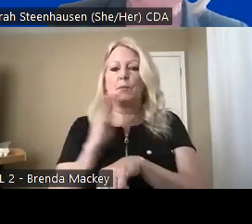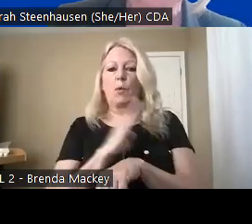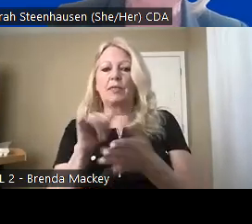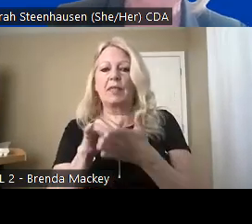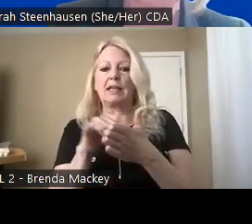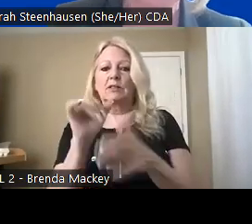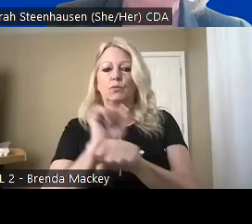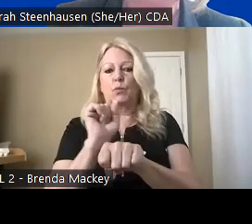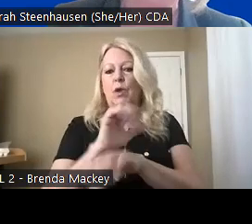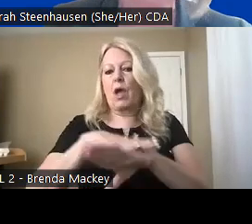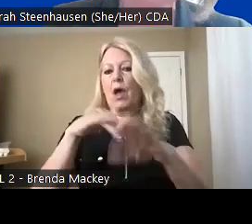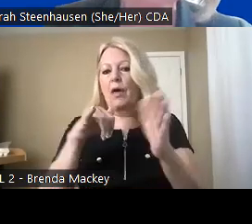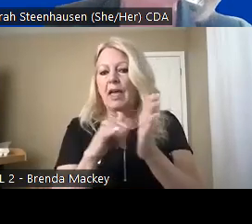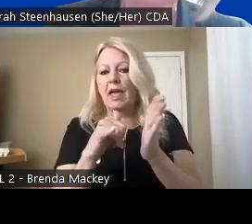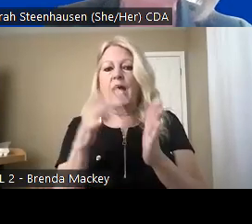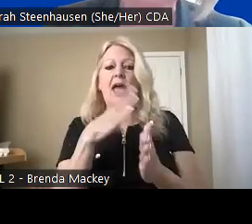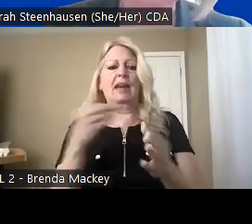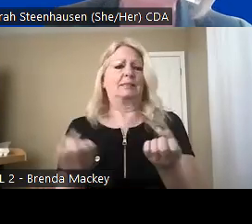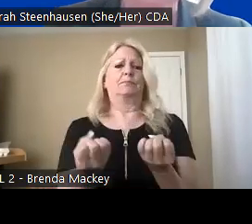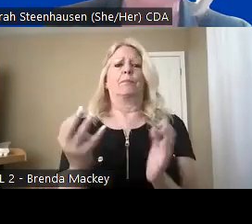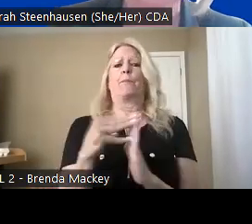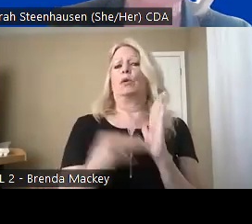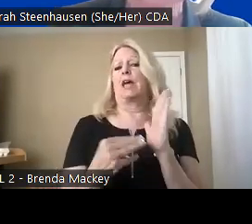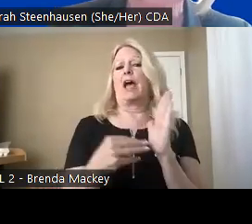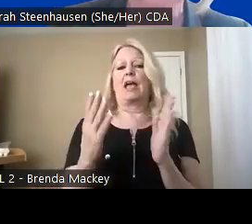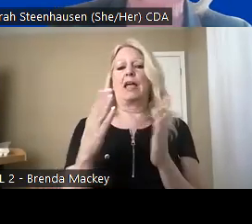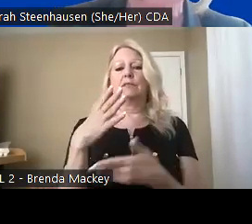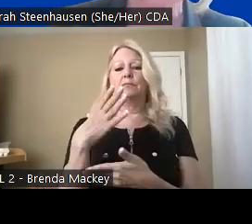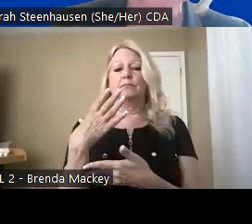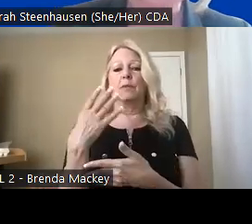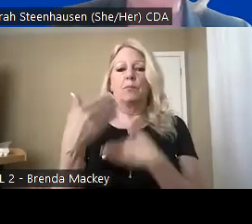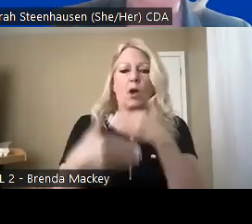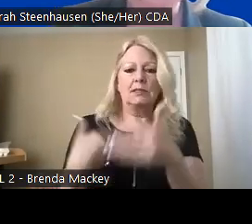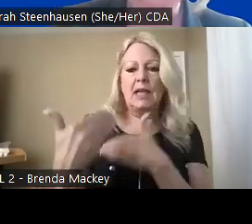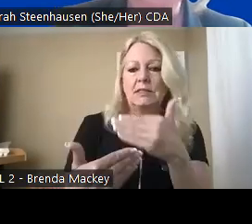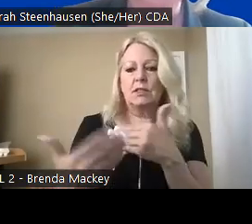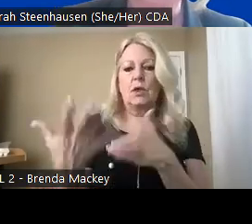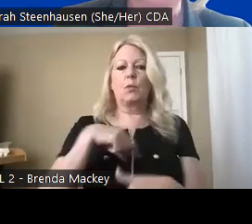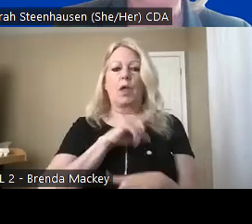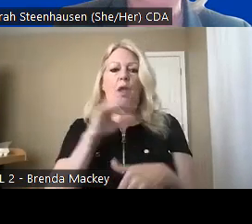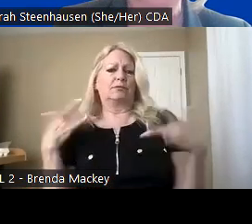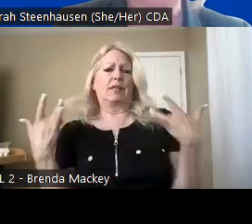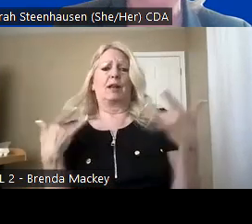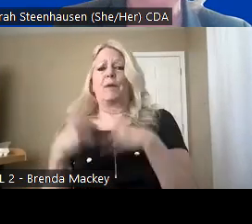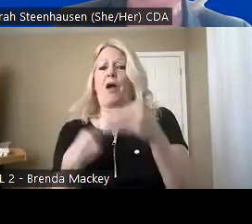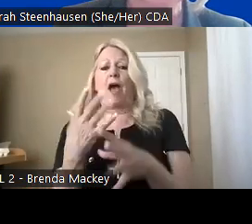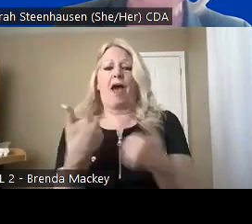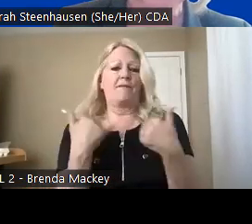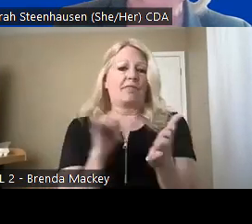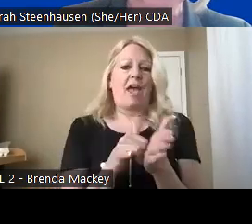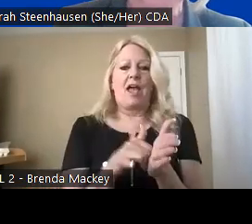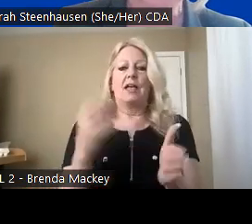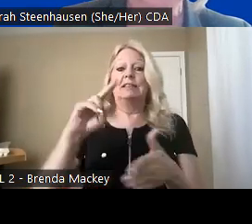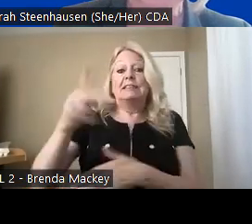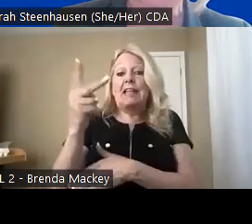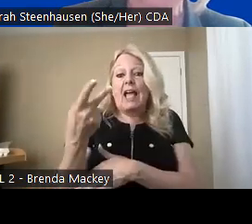part of a kind of multi-phase process, and we're really excited about moving this forward. Second key system issue is, even if you figured out a